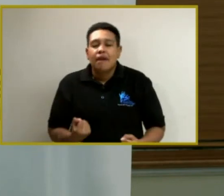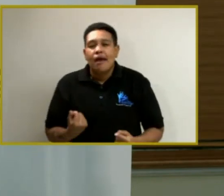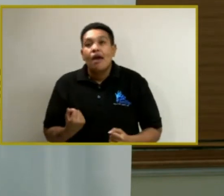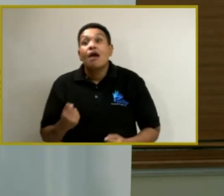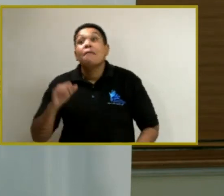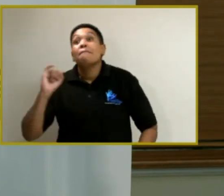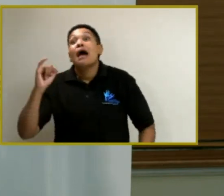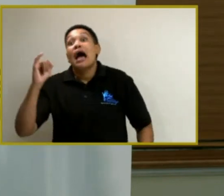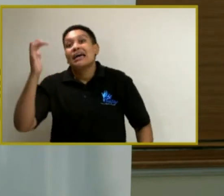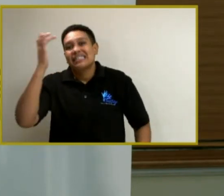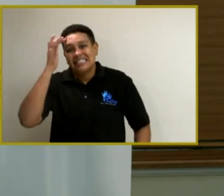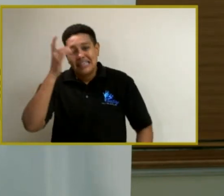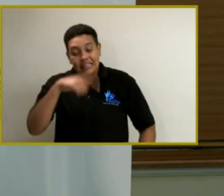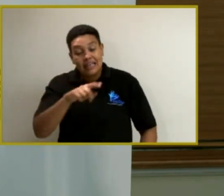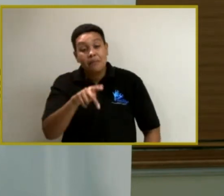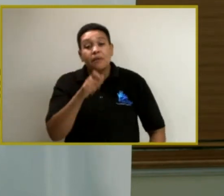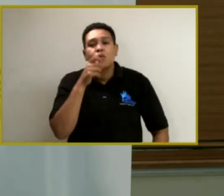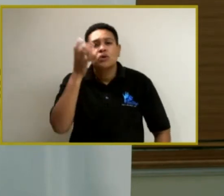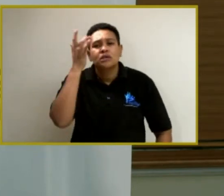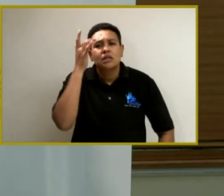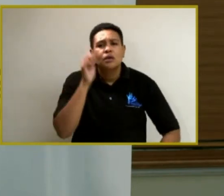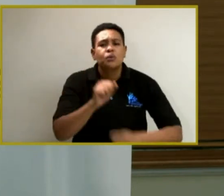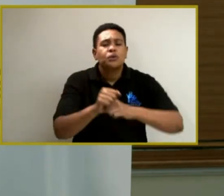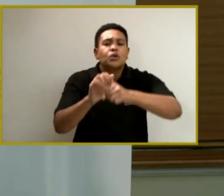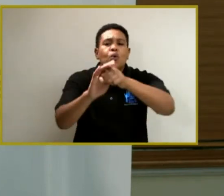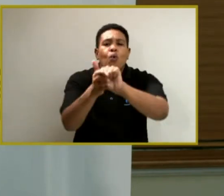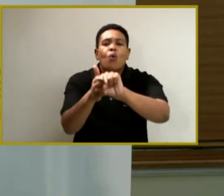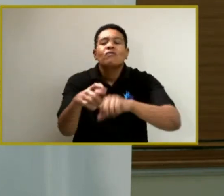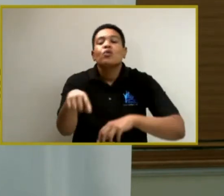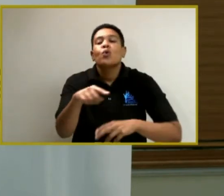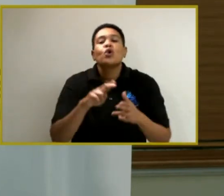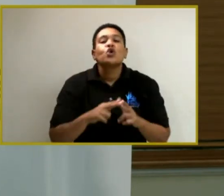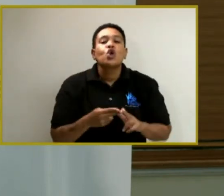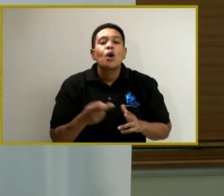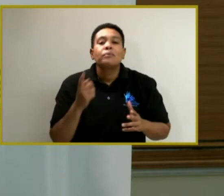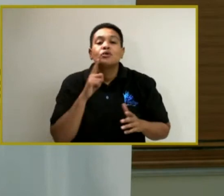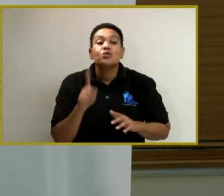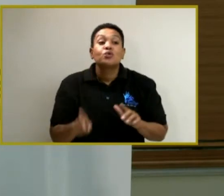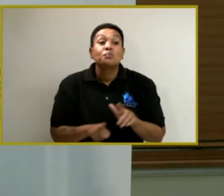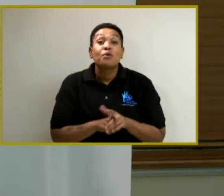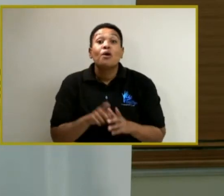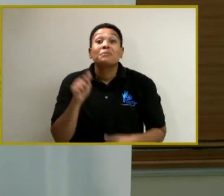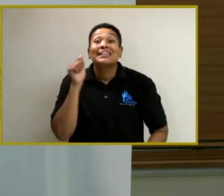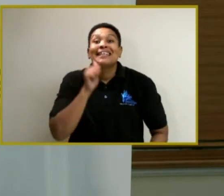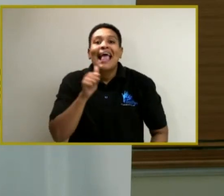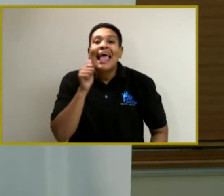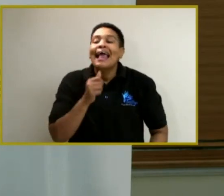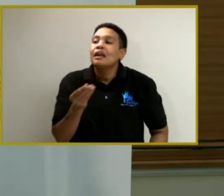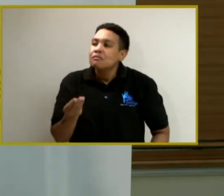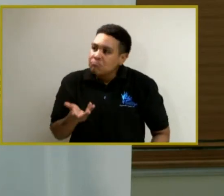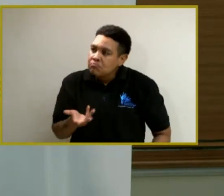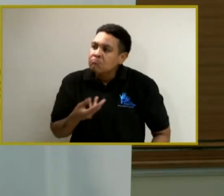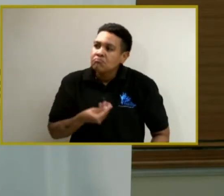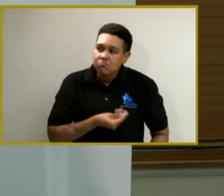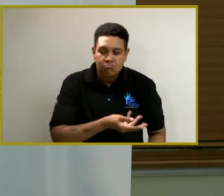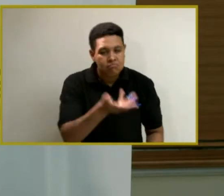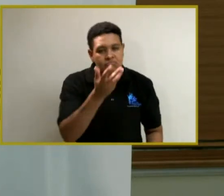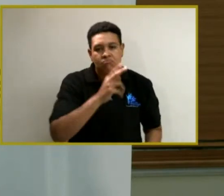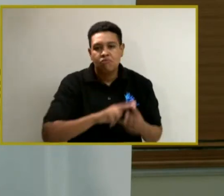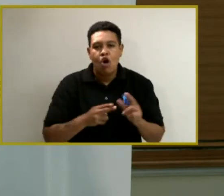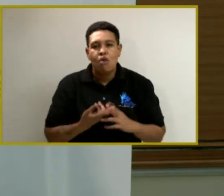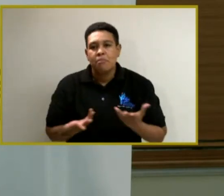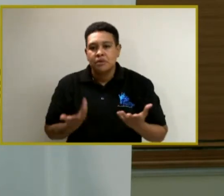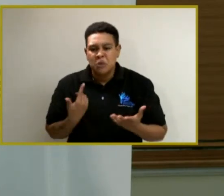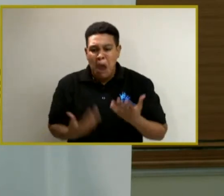are ill with COVID. That those are the numbers that come out in our daily updates. The